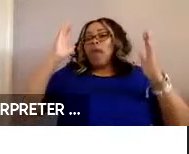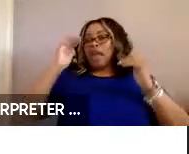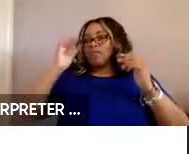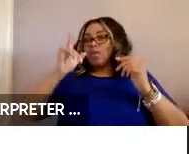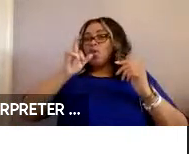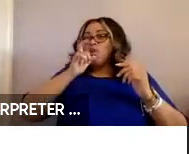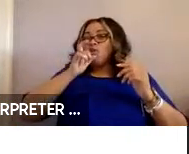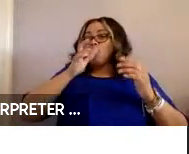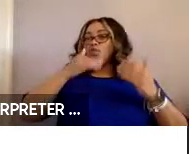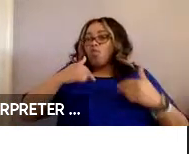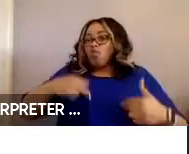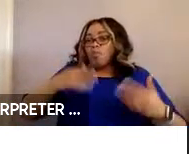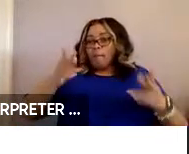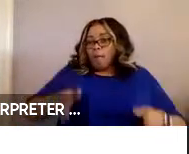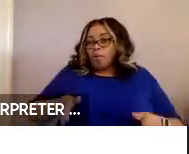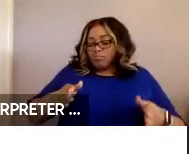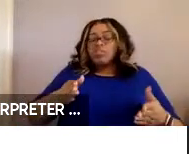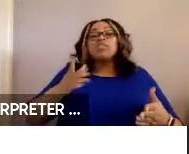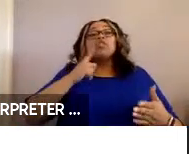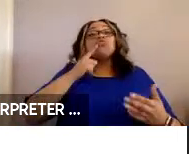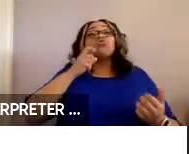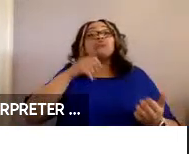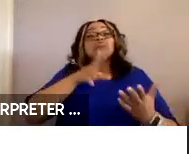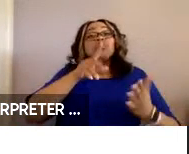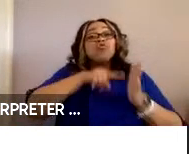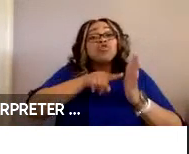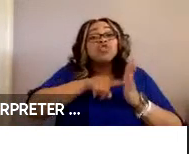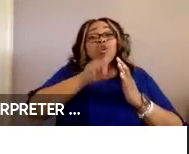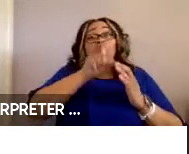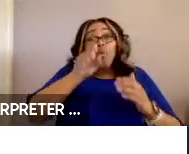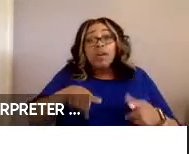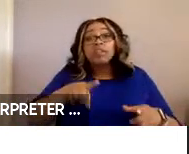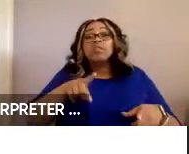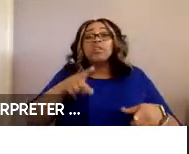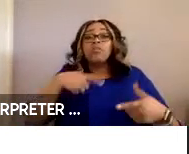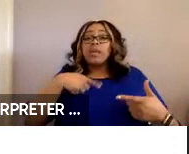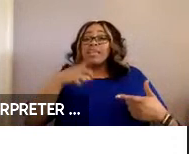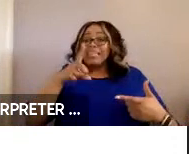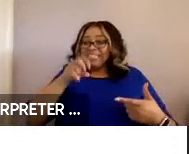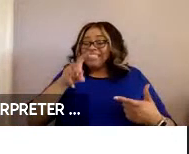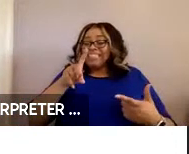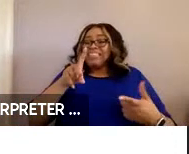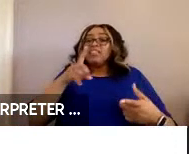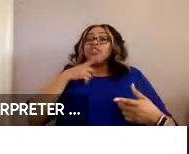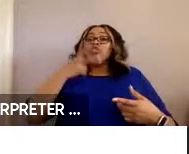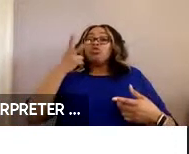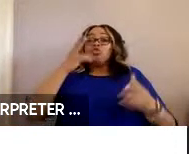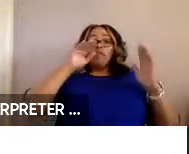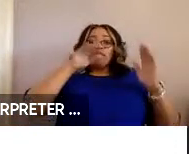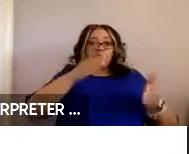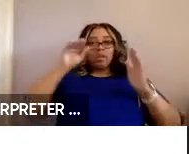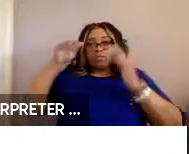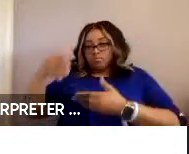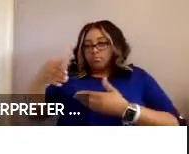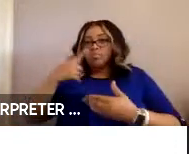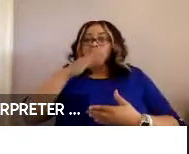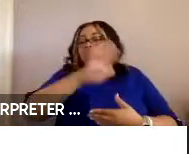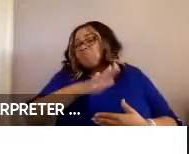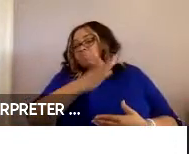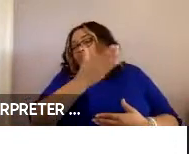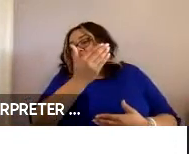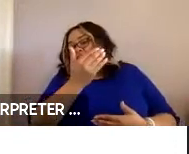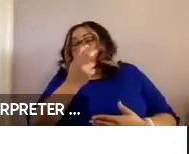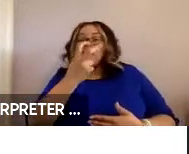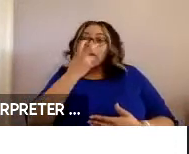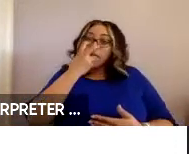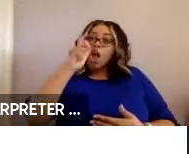human intervention. To address this research question, we conducted two focus groups with about 15